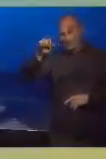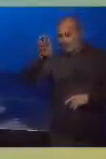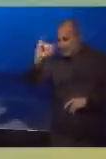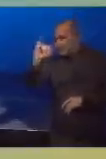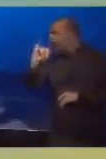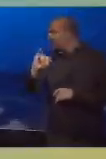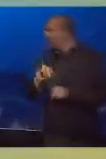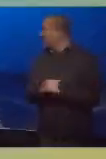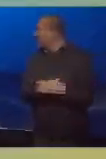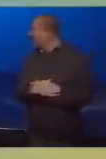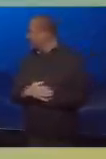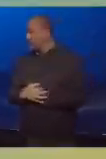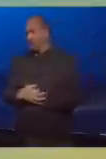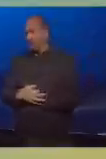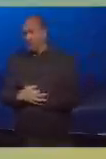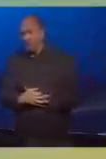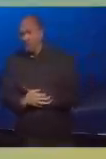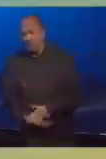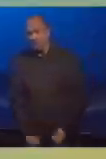Thank you.